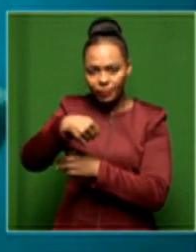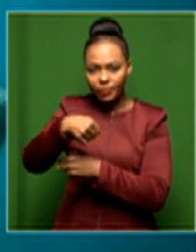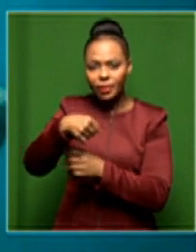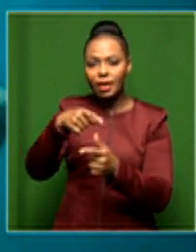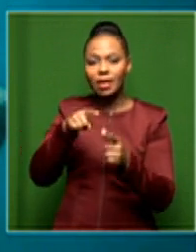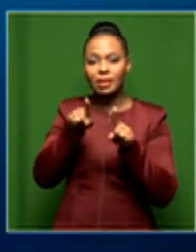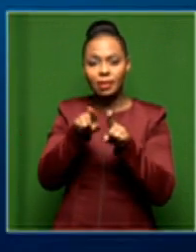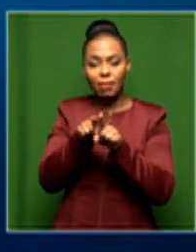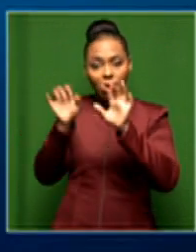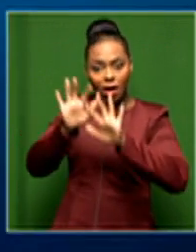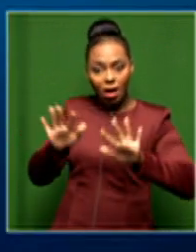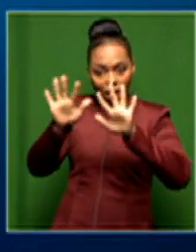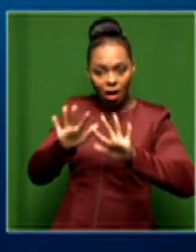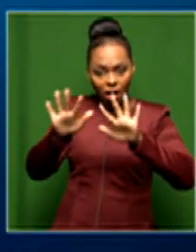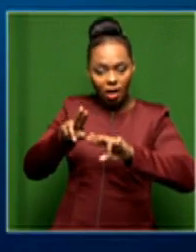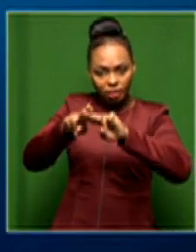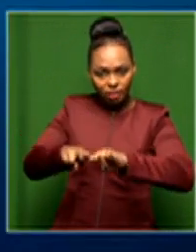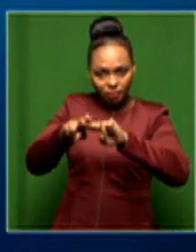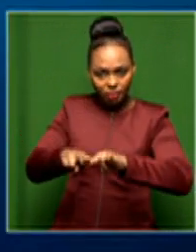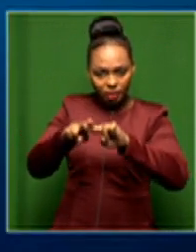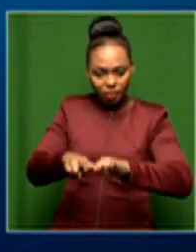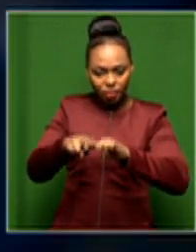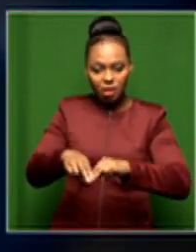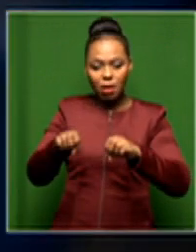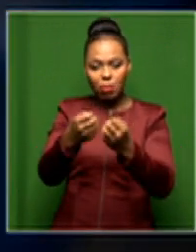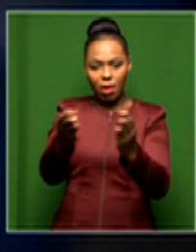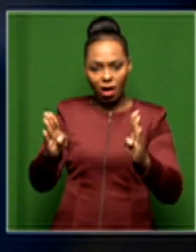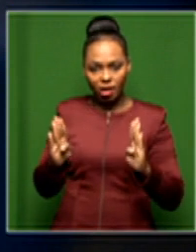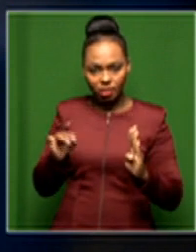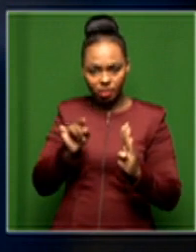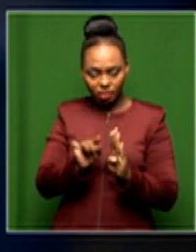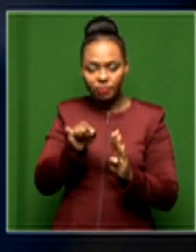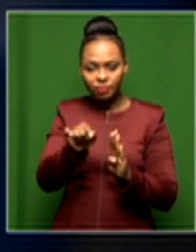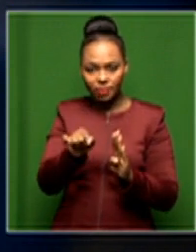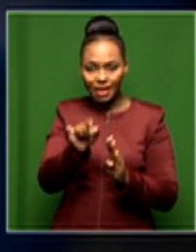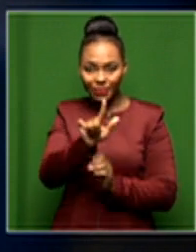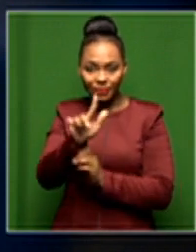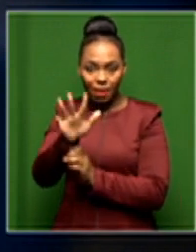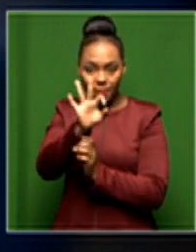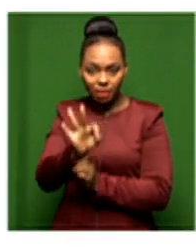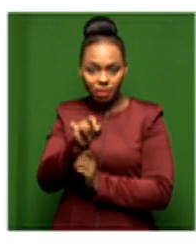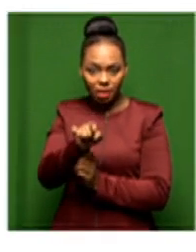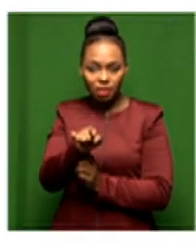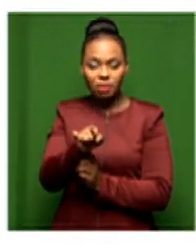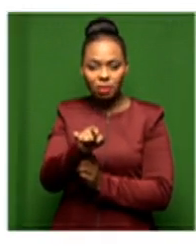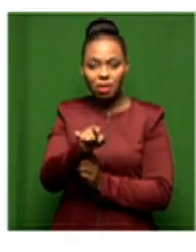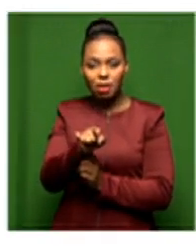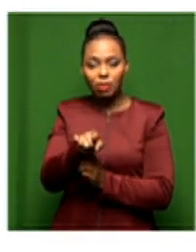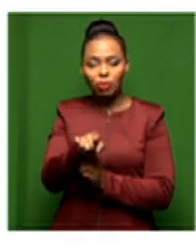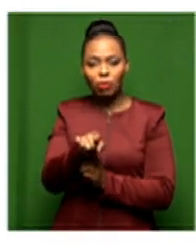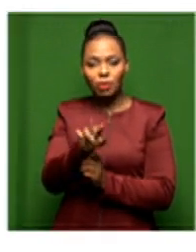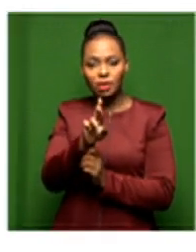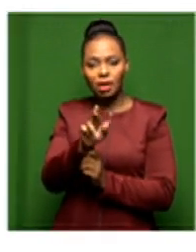the input of the pellet and added pigment. But what's important to note here is that 75% of our raw material